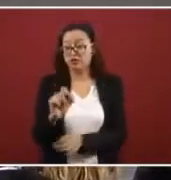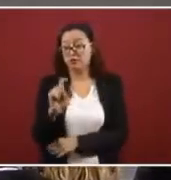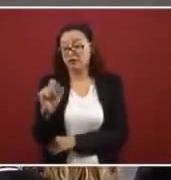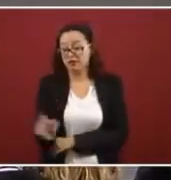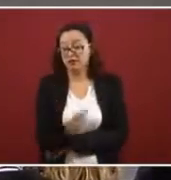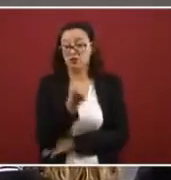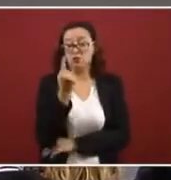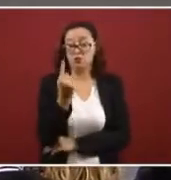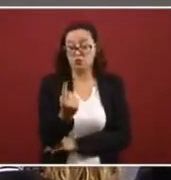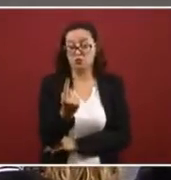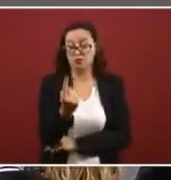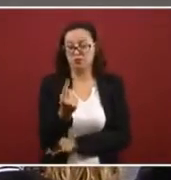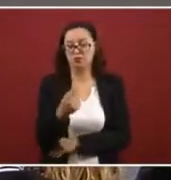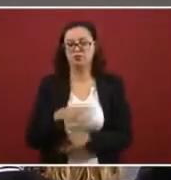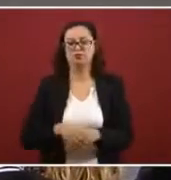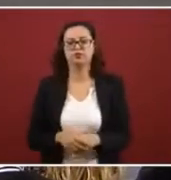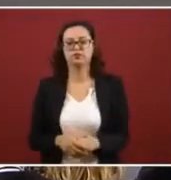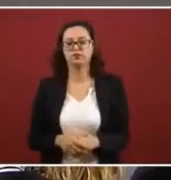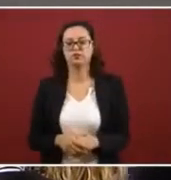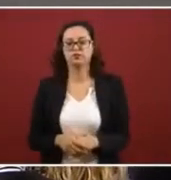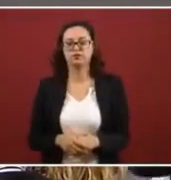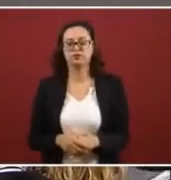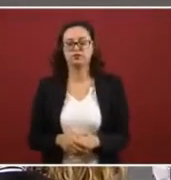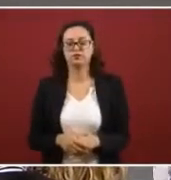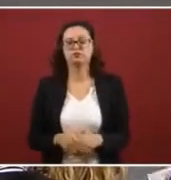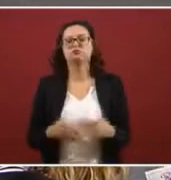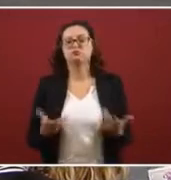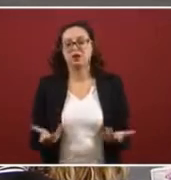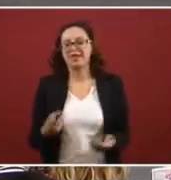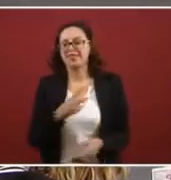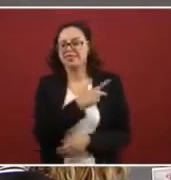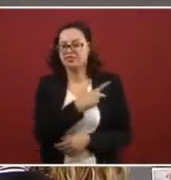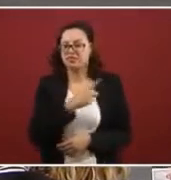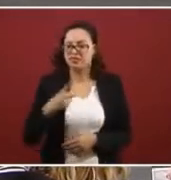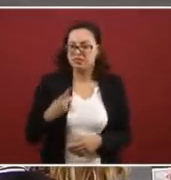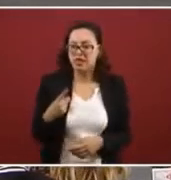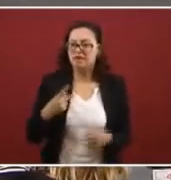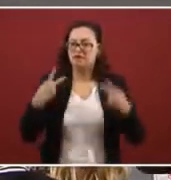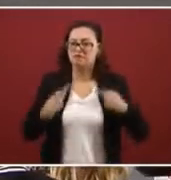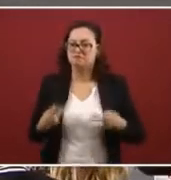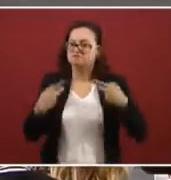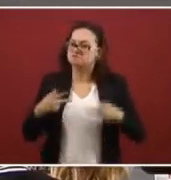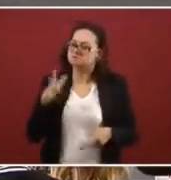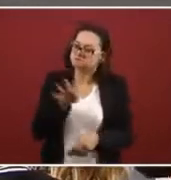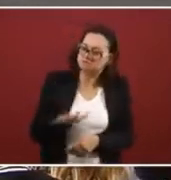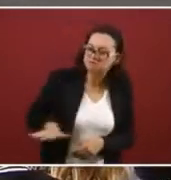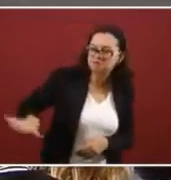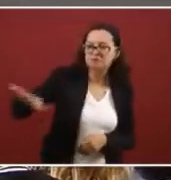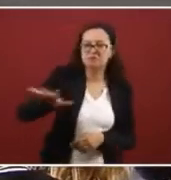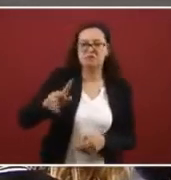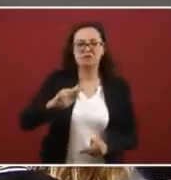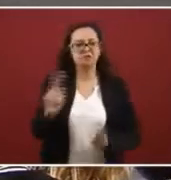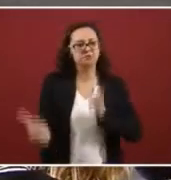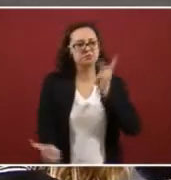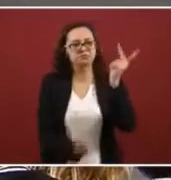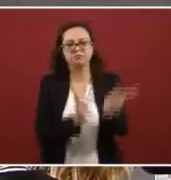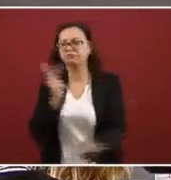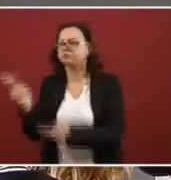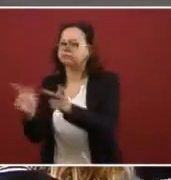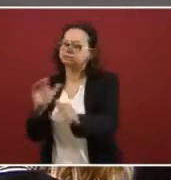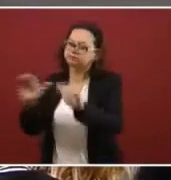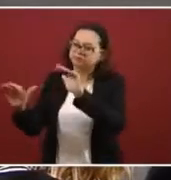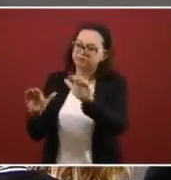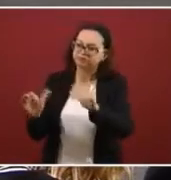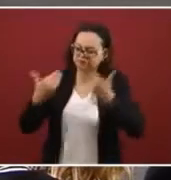in my term 221, se deberá llevar a cabo una consulta, they will have a consultation to ask